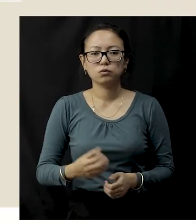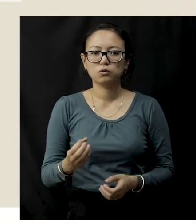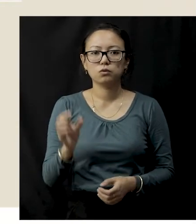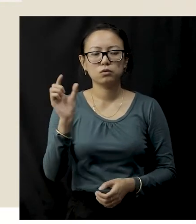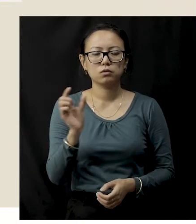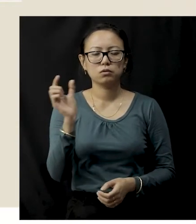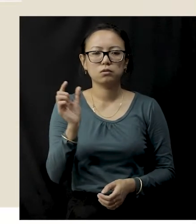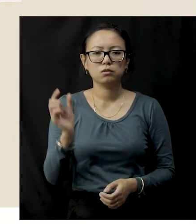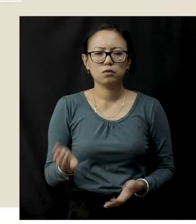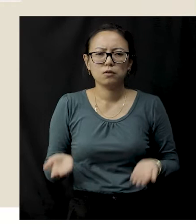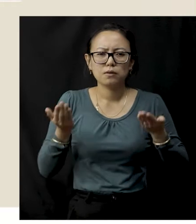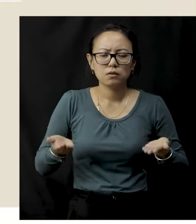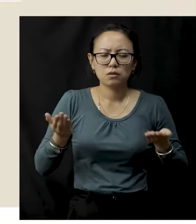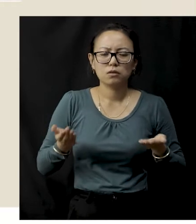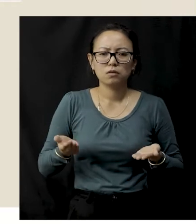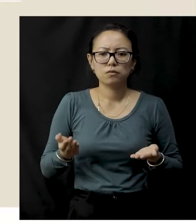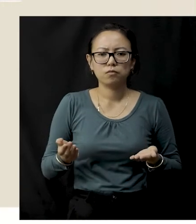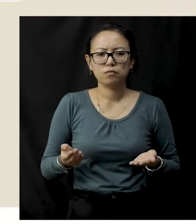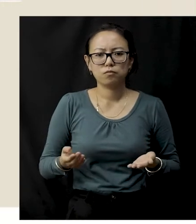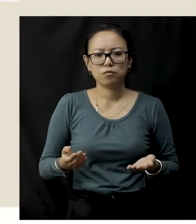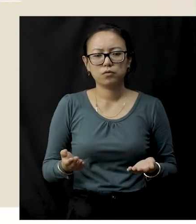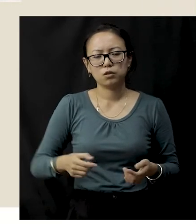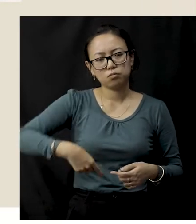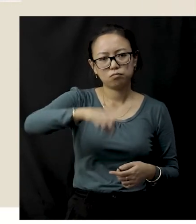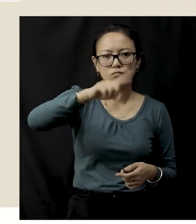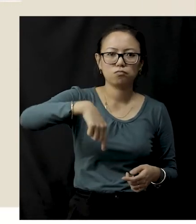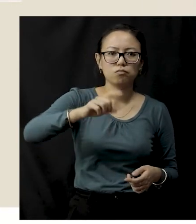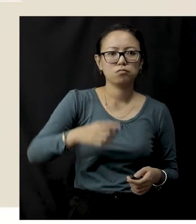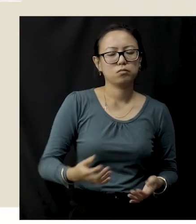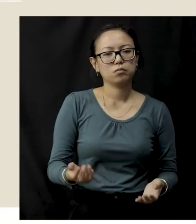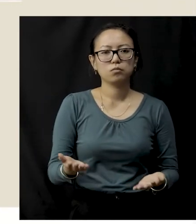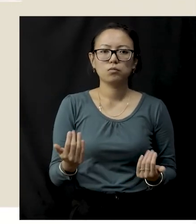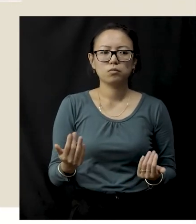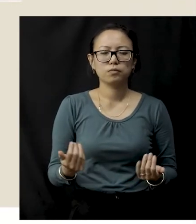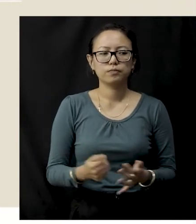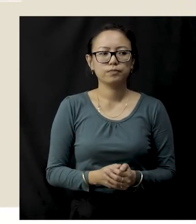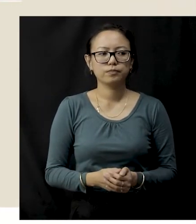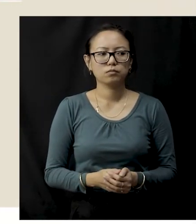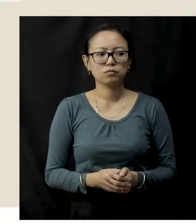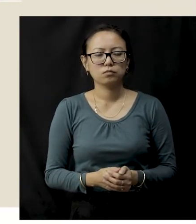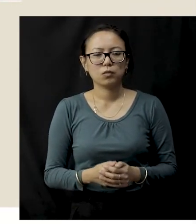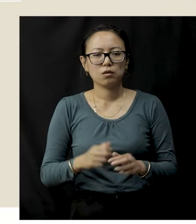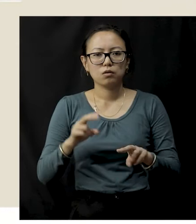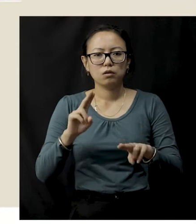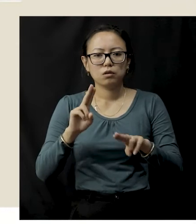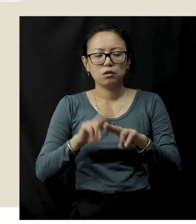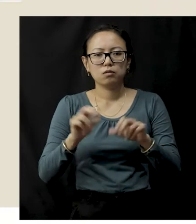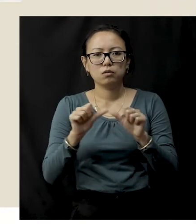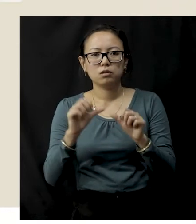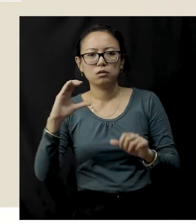very heavy baggages, okay? And even in the factories, all right? In a